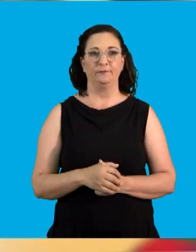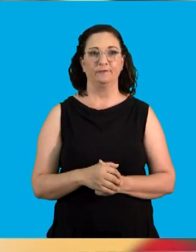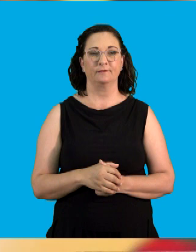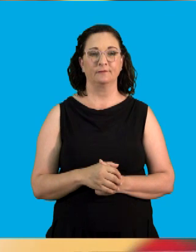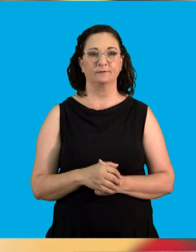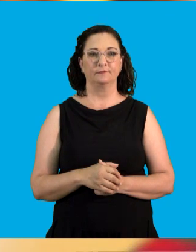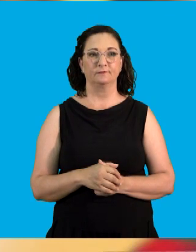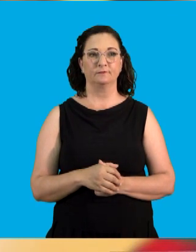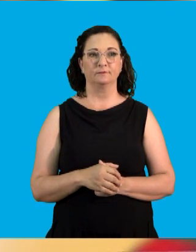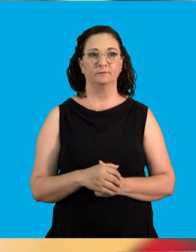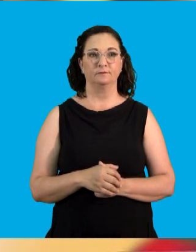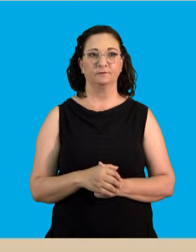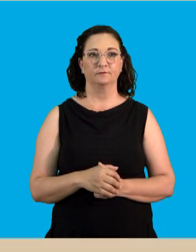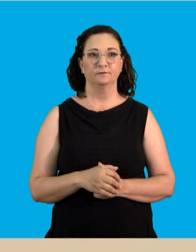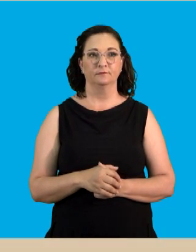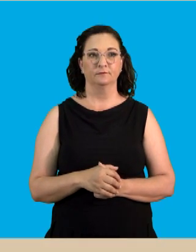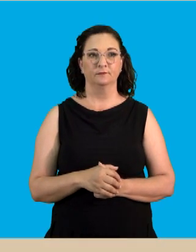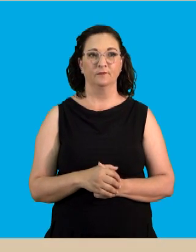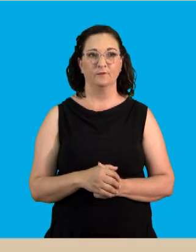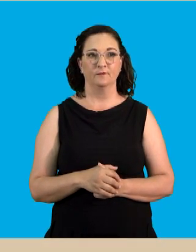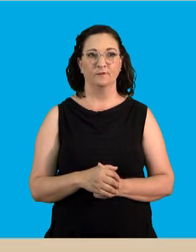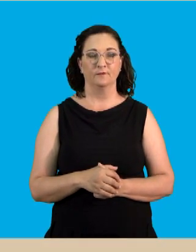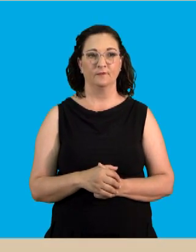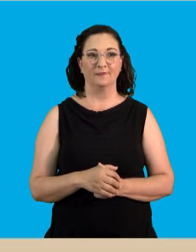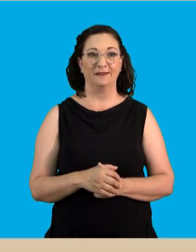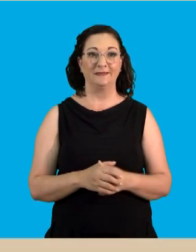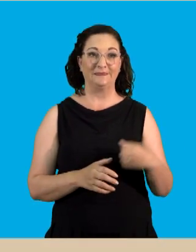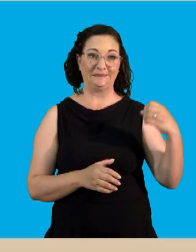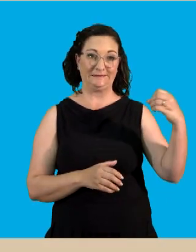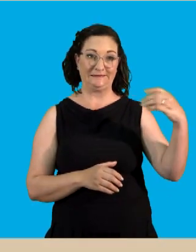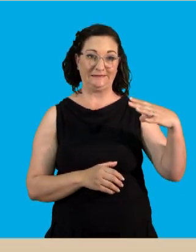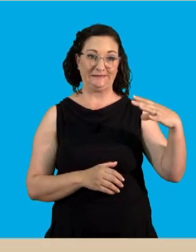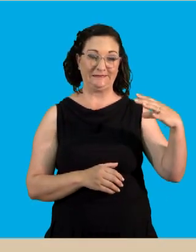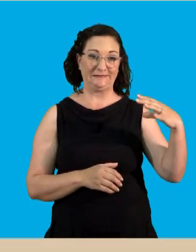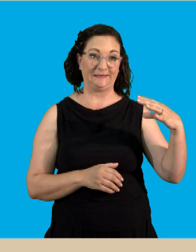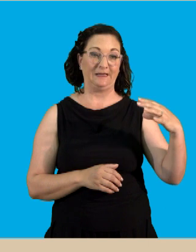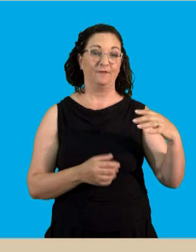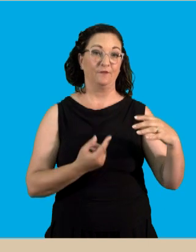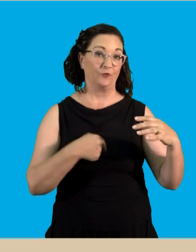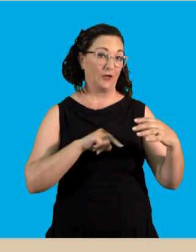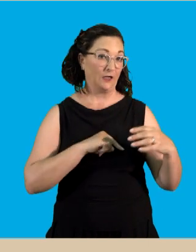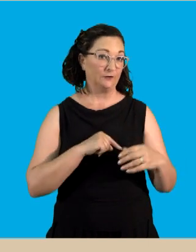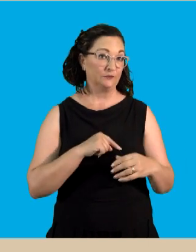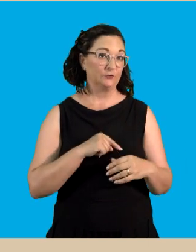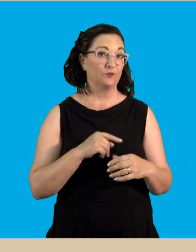2. Question number 2 says to us, is our sun